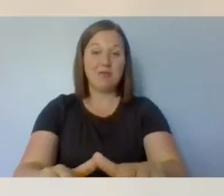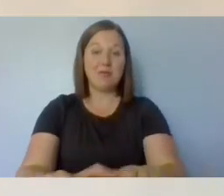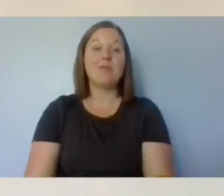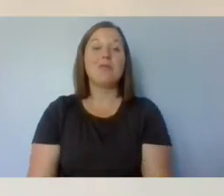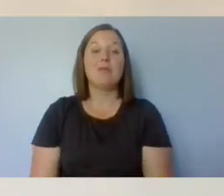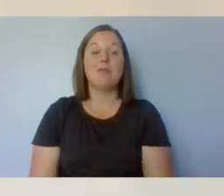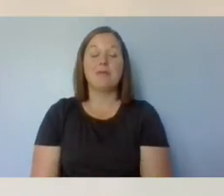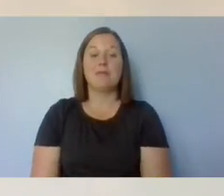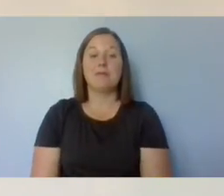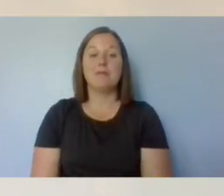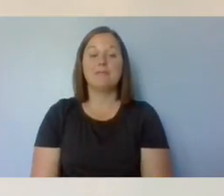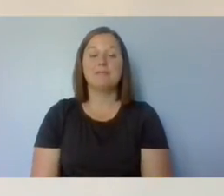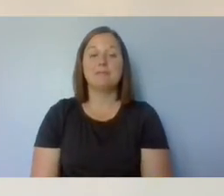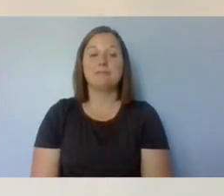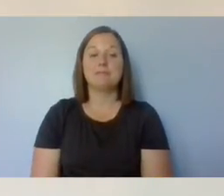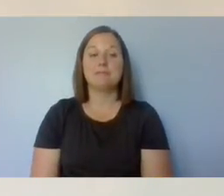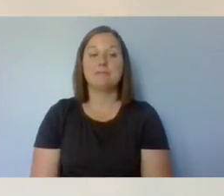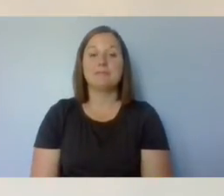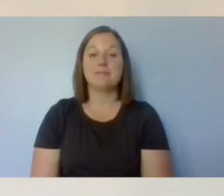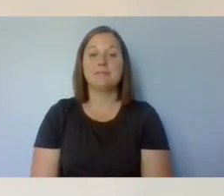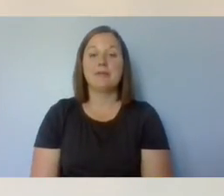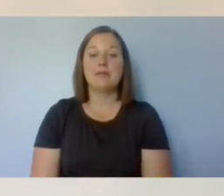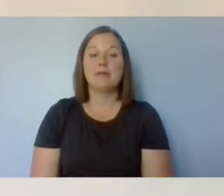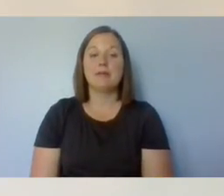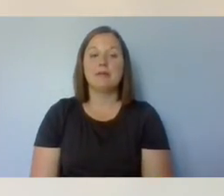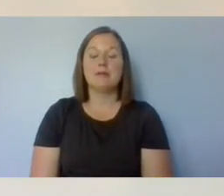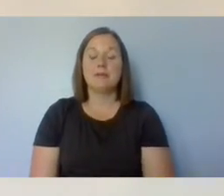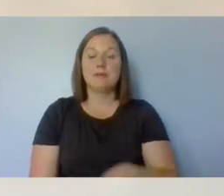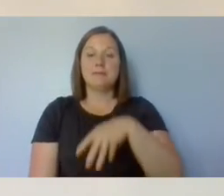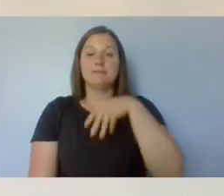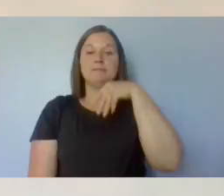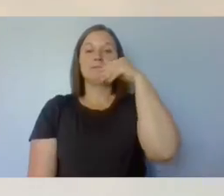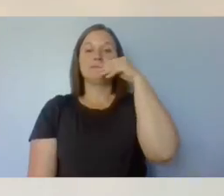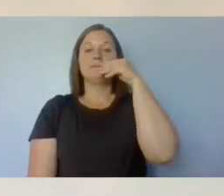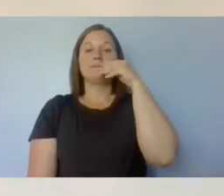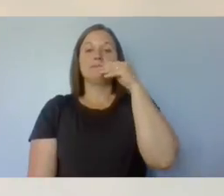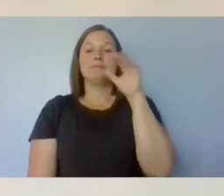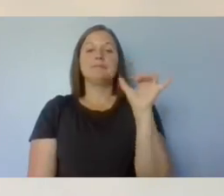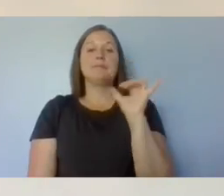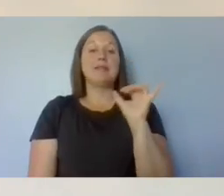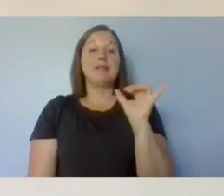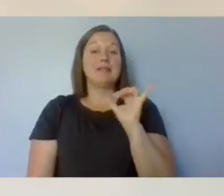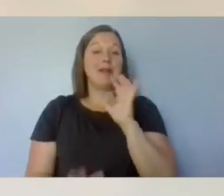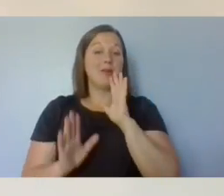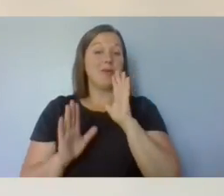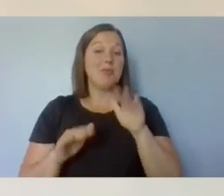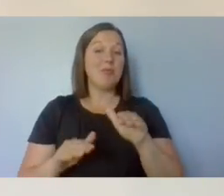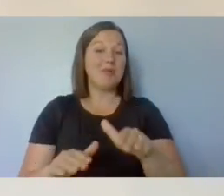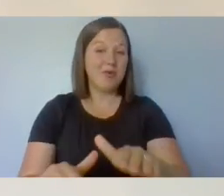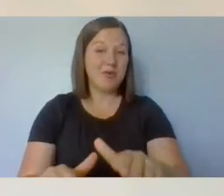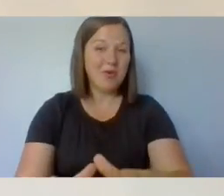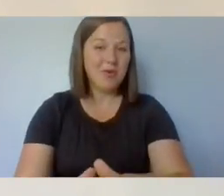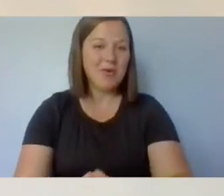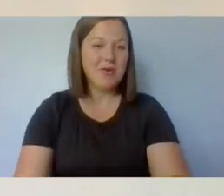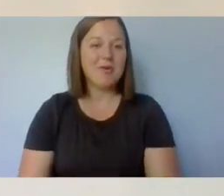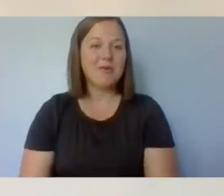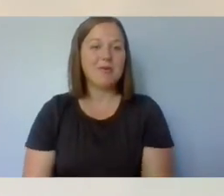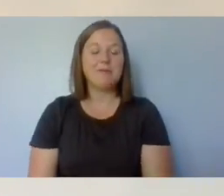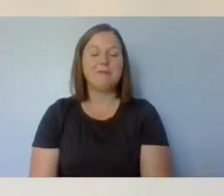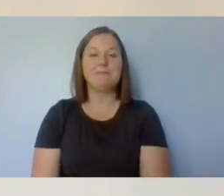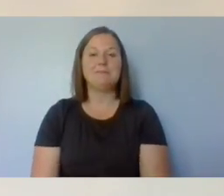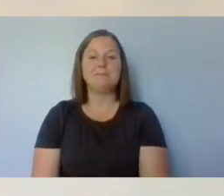out. Last time, inhale, reach up, and flow like a river, reach